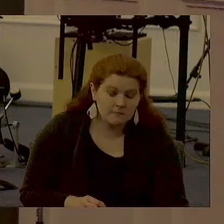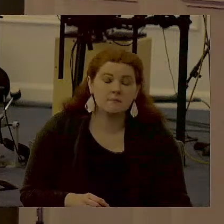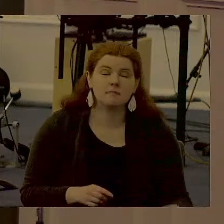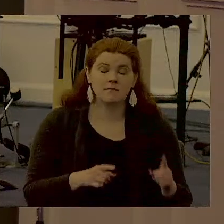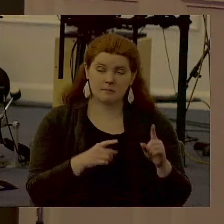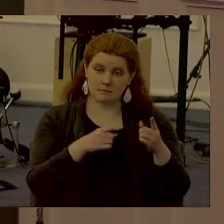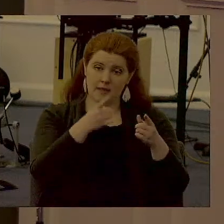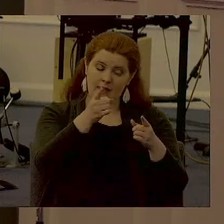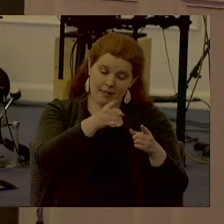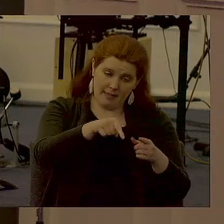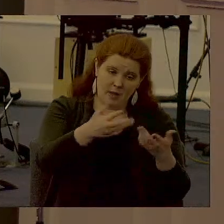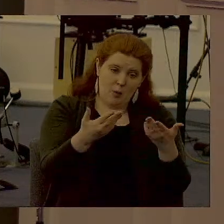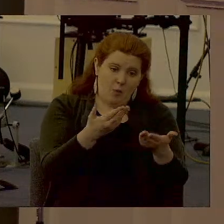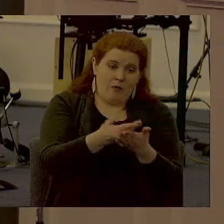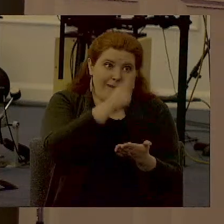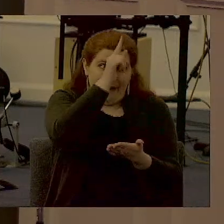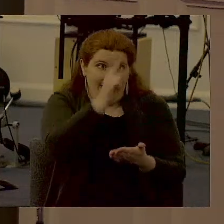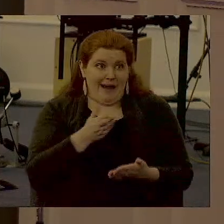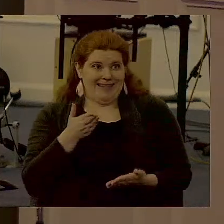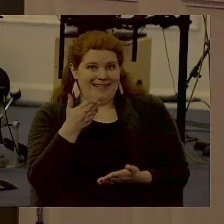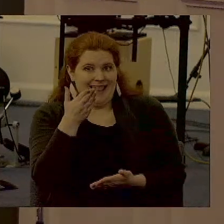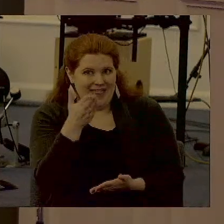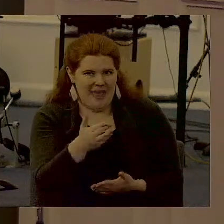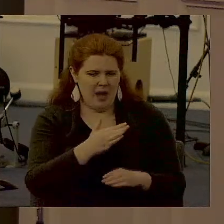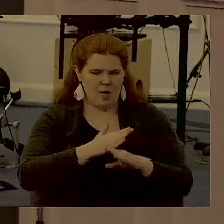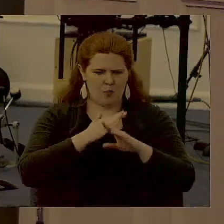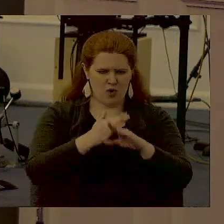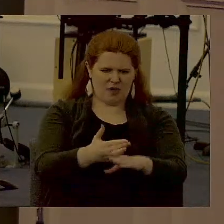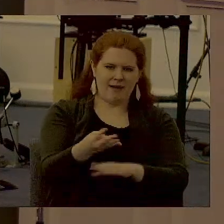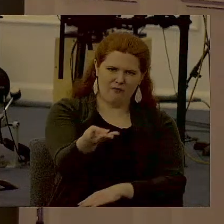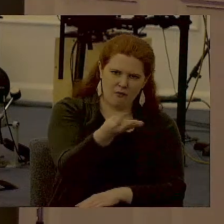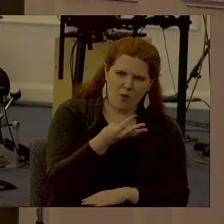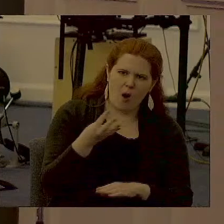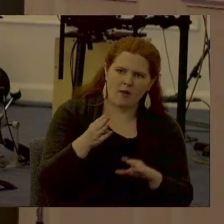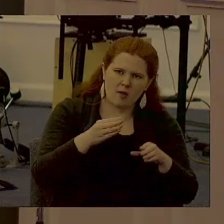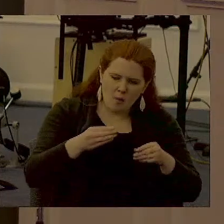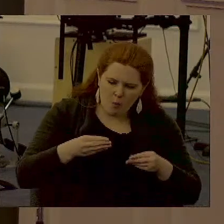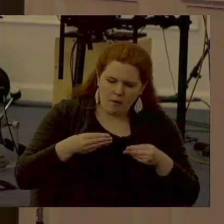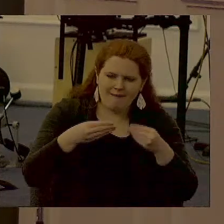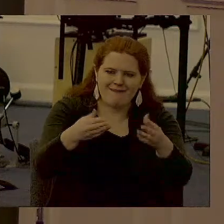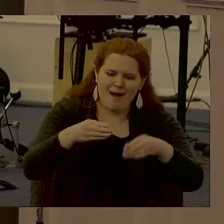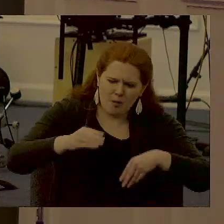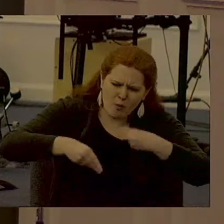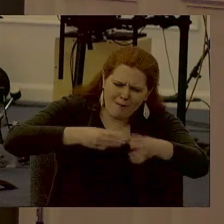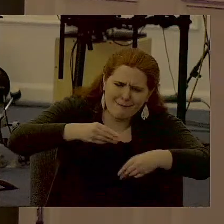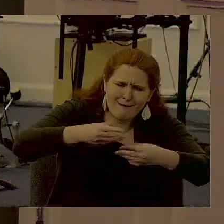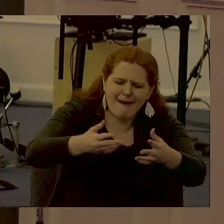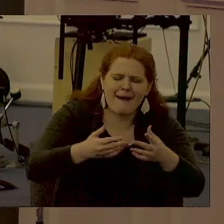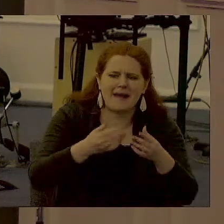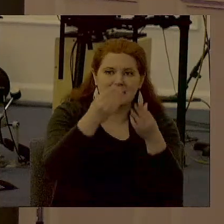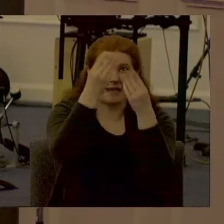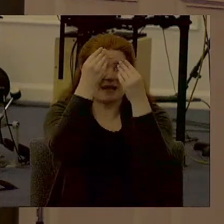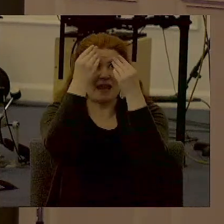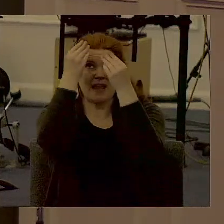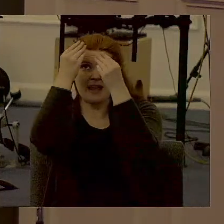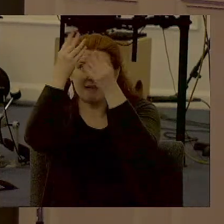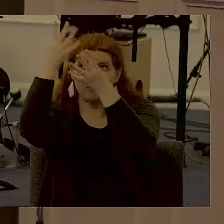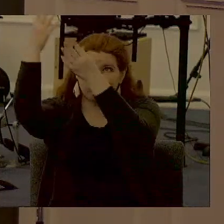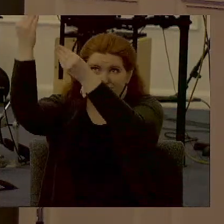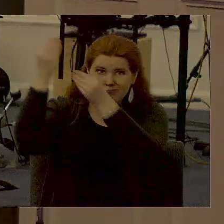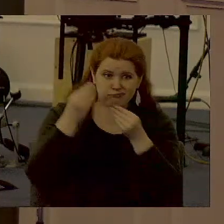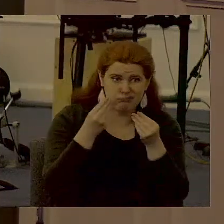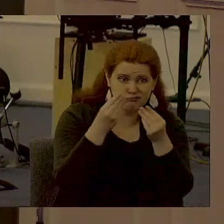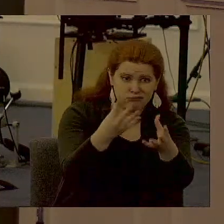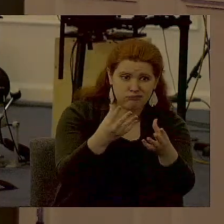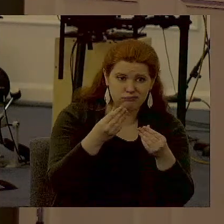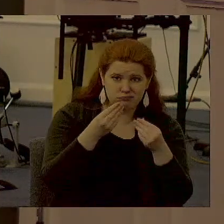God is there and he is protecting them and he is providing for them, that he's giving them this information, and